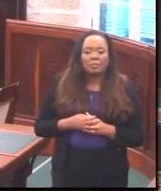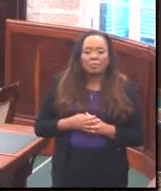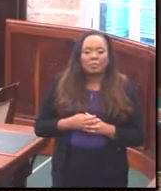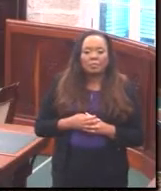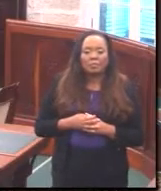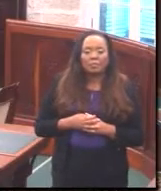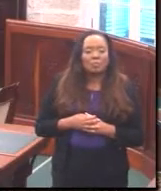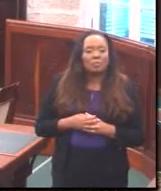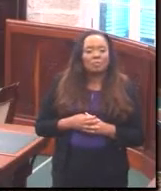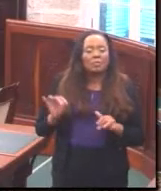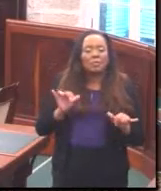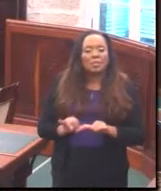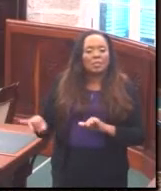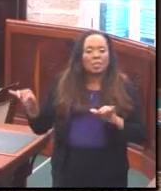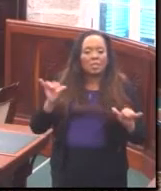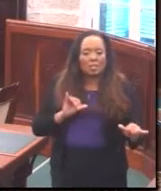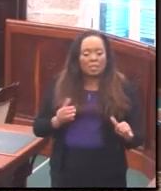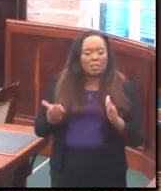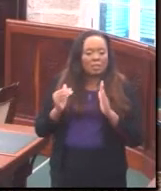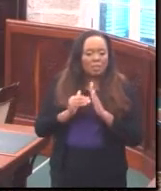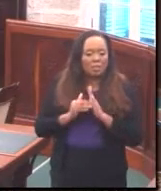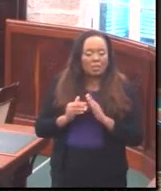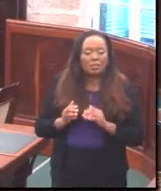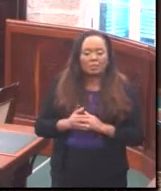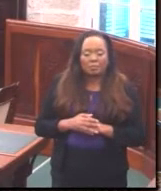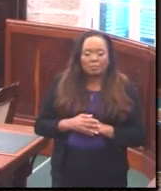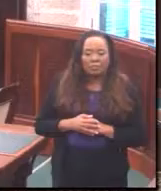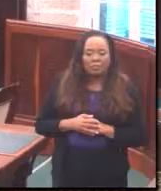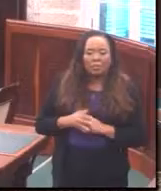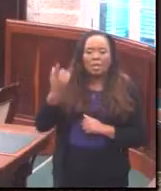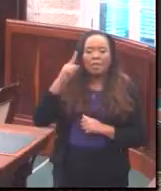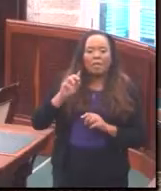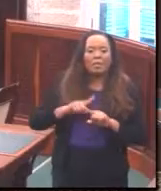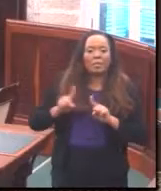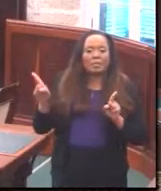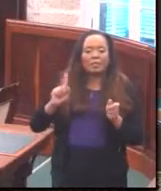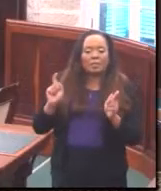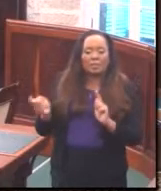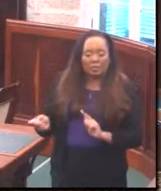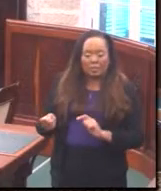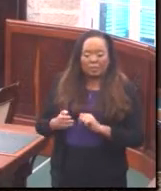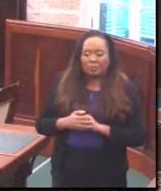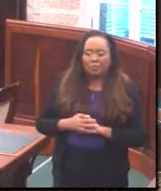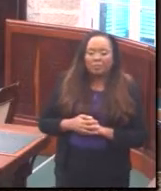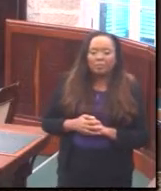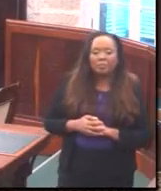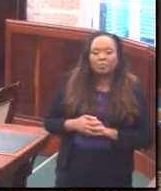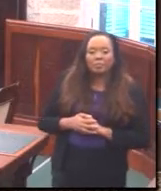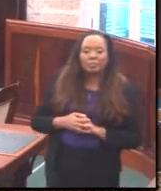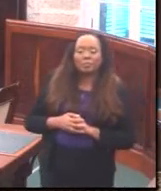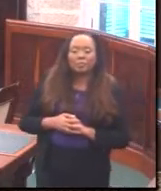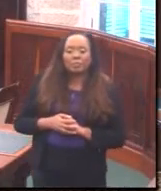The sin, the constitutional sin of a clause that trespasses